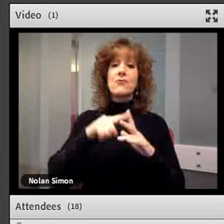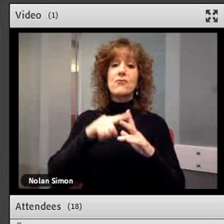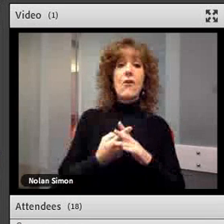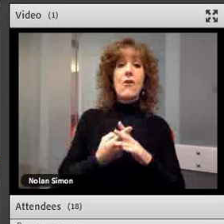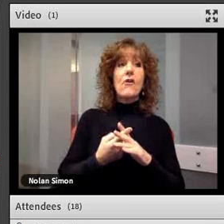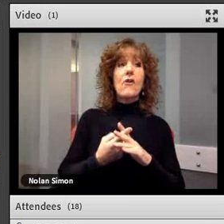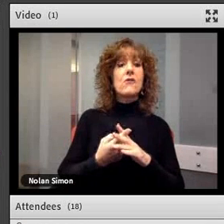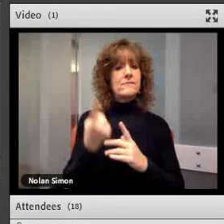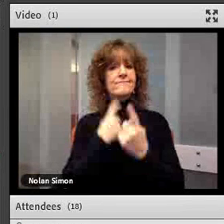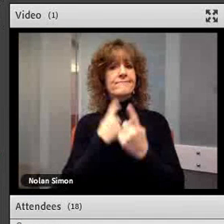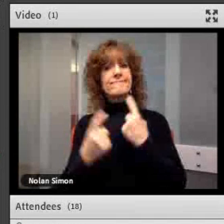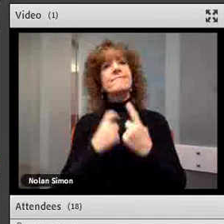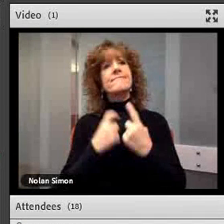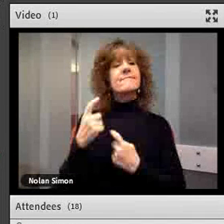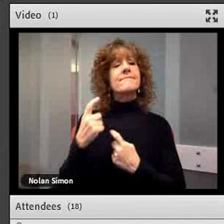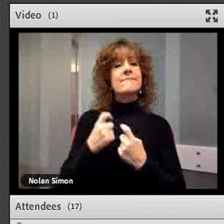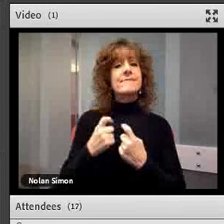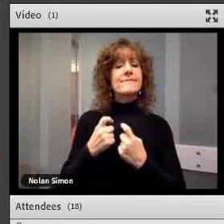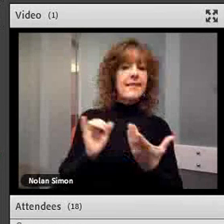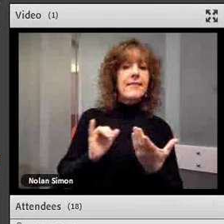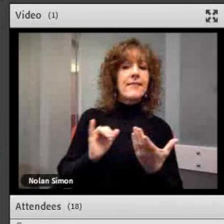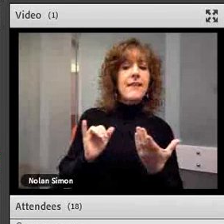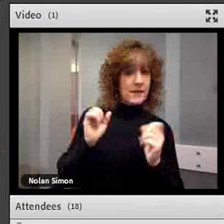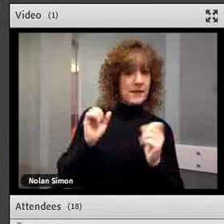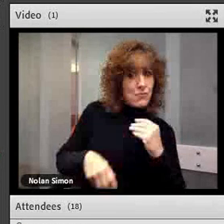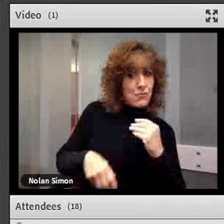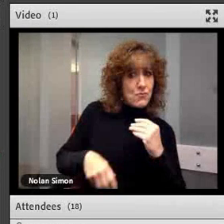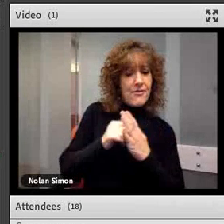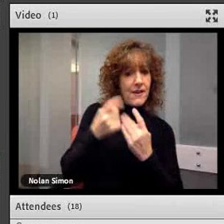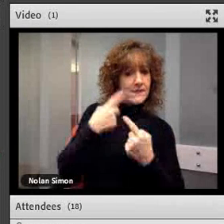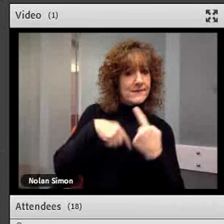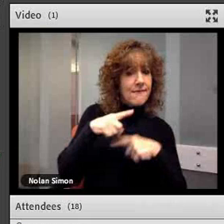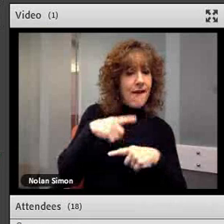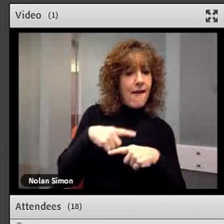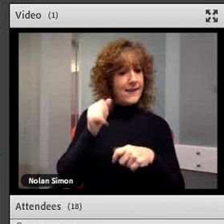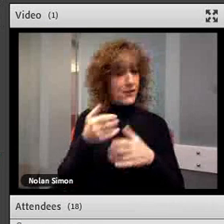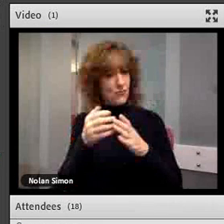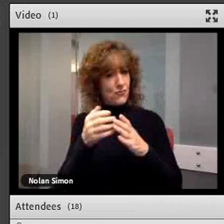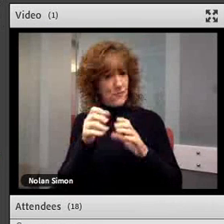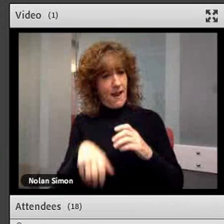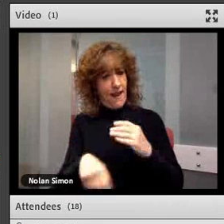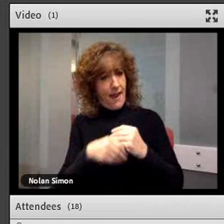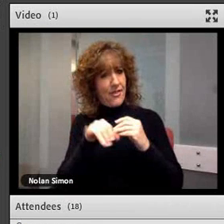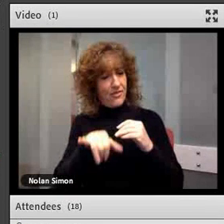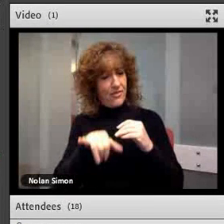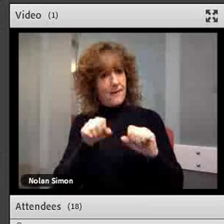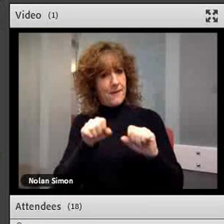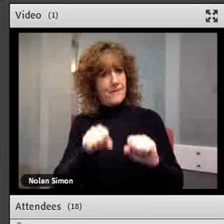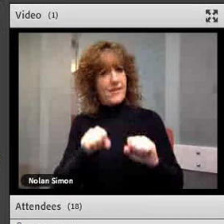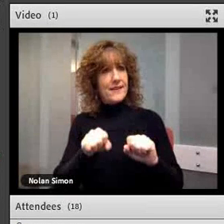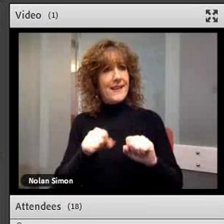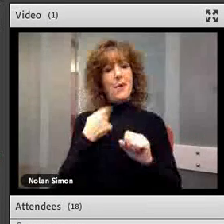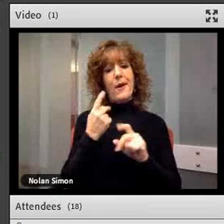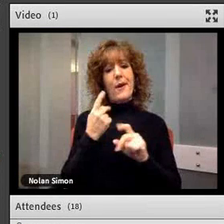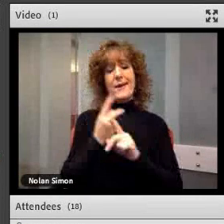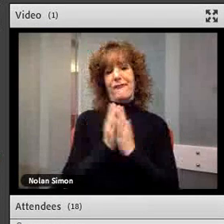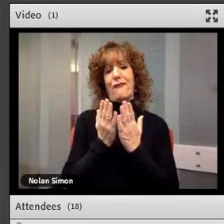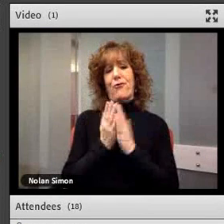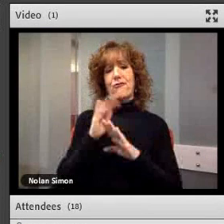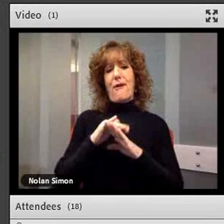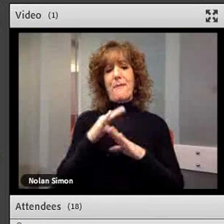that they started giving us different questions, like, could you add this sign? Could you add this capability? So I used to keep this